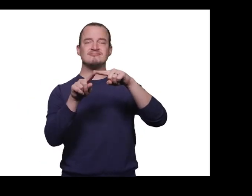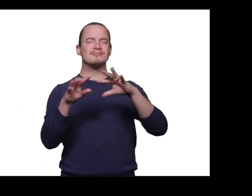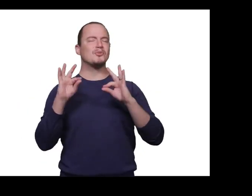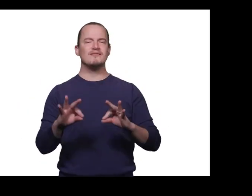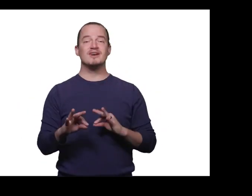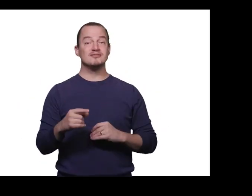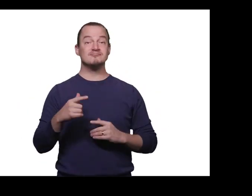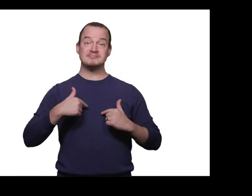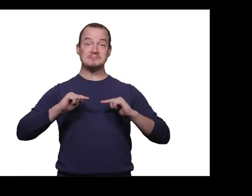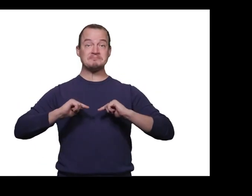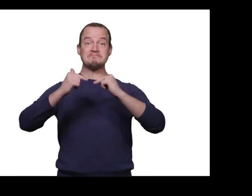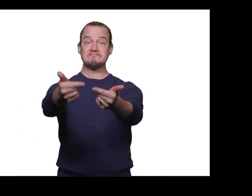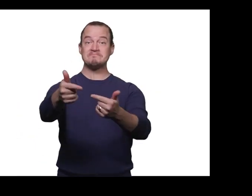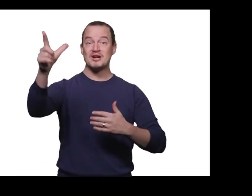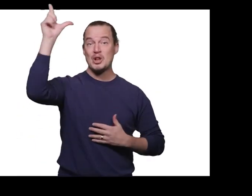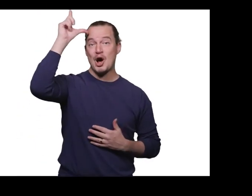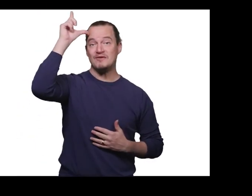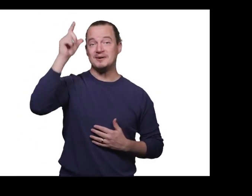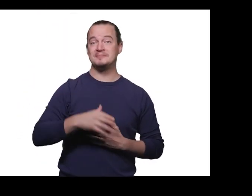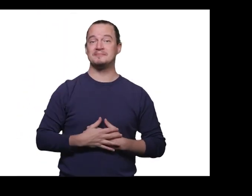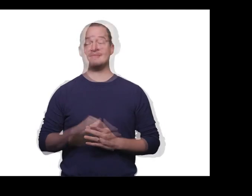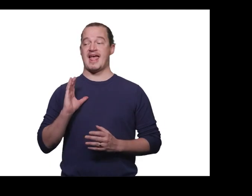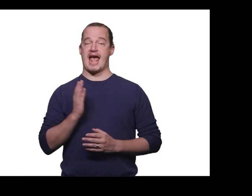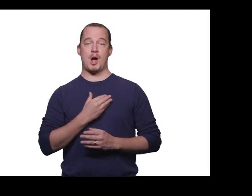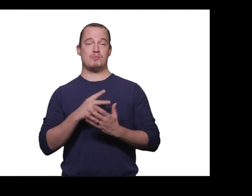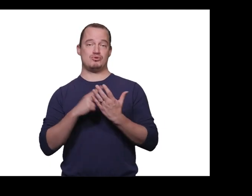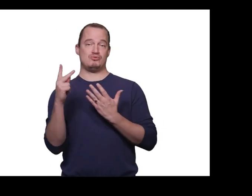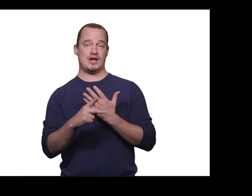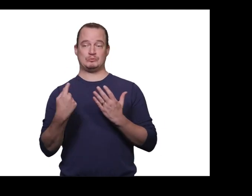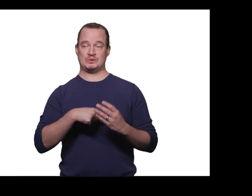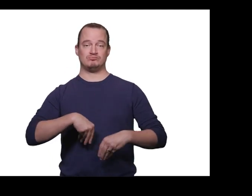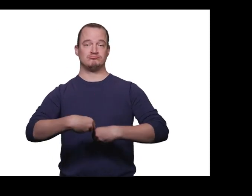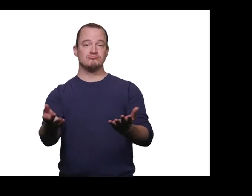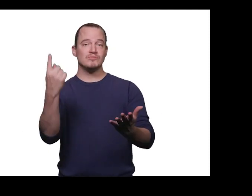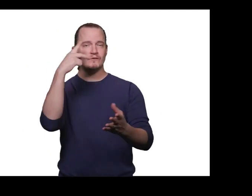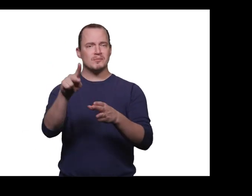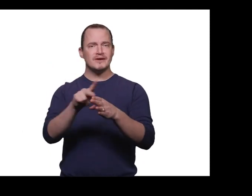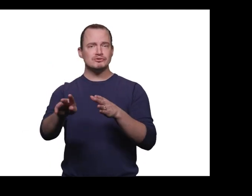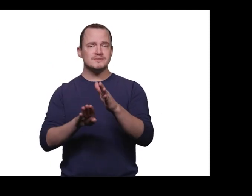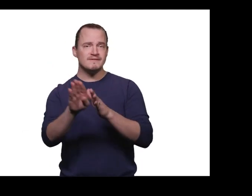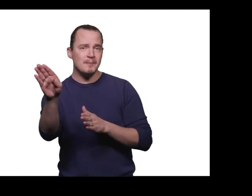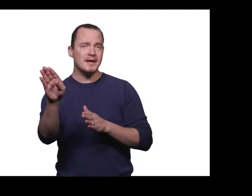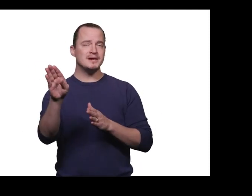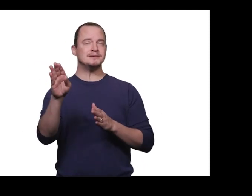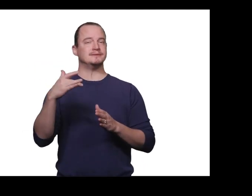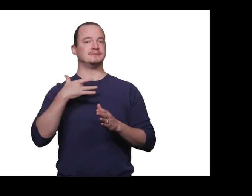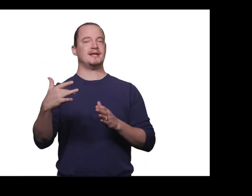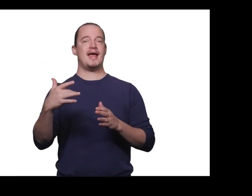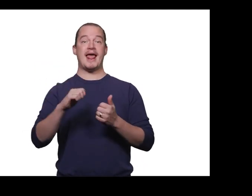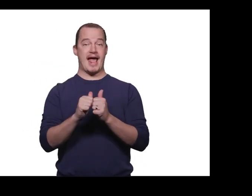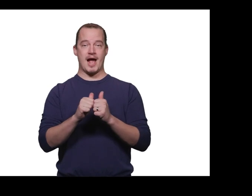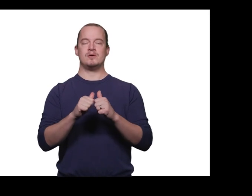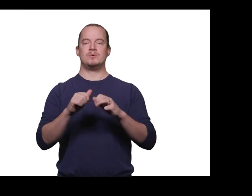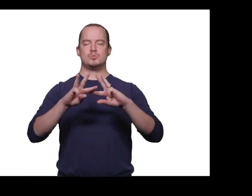Laura. The Institute programs are professional development experiences, primarily in the format of multi-session